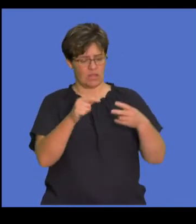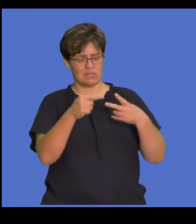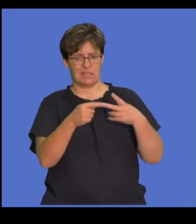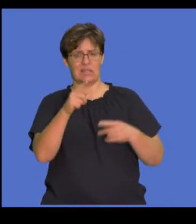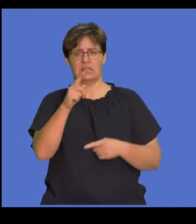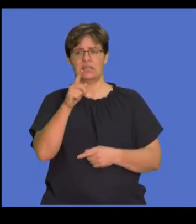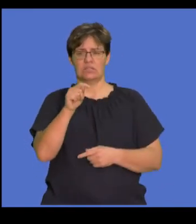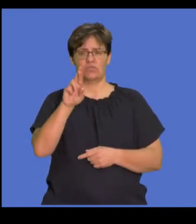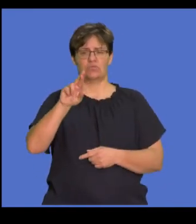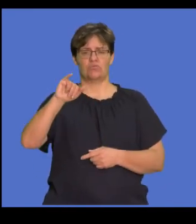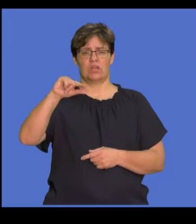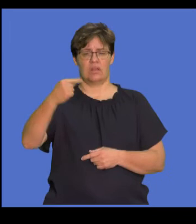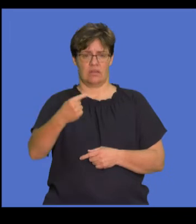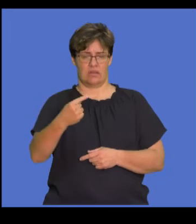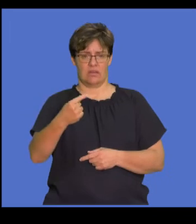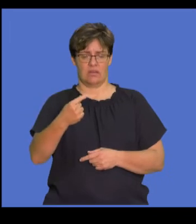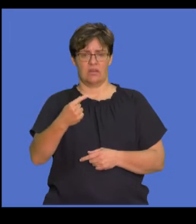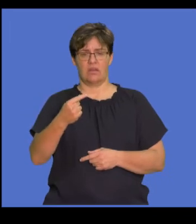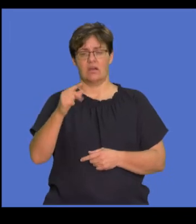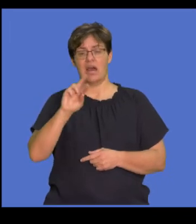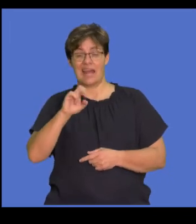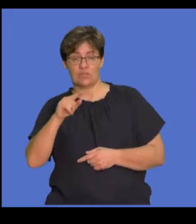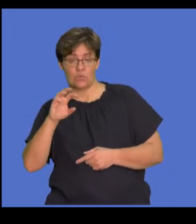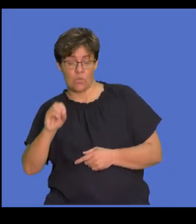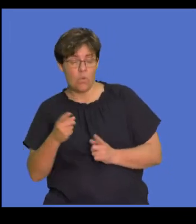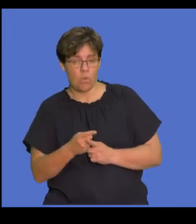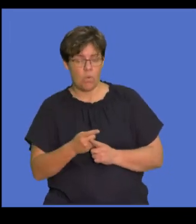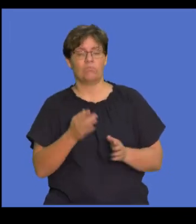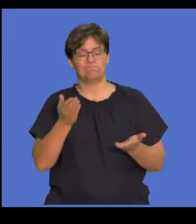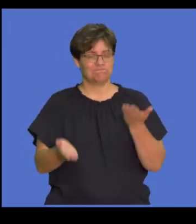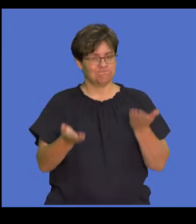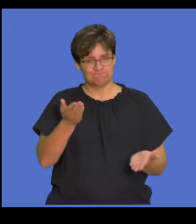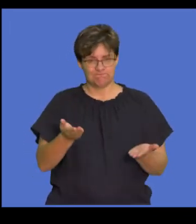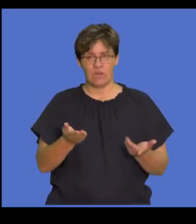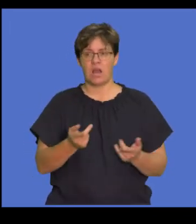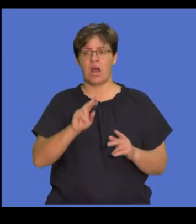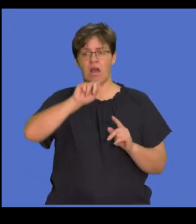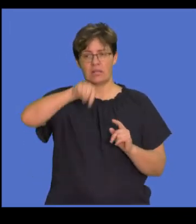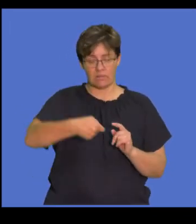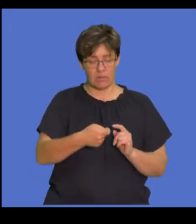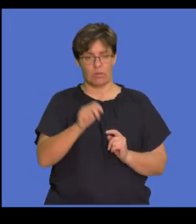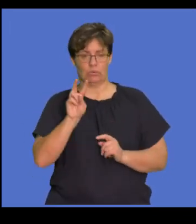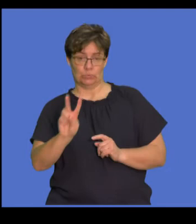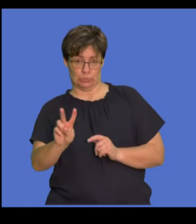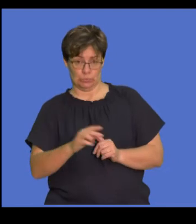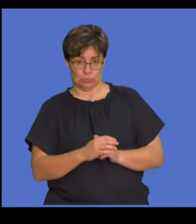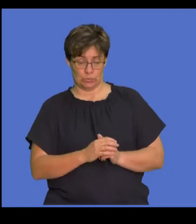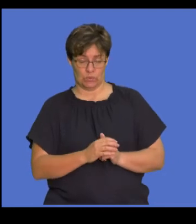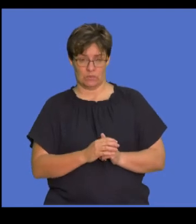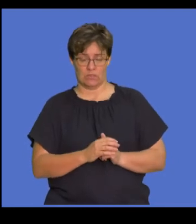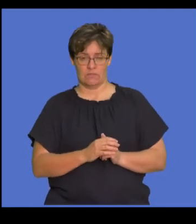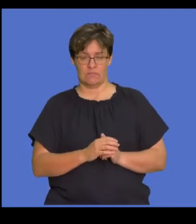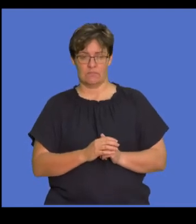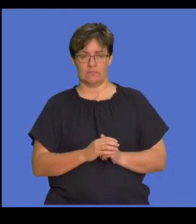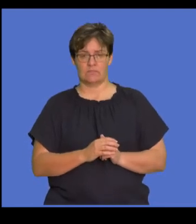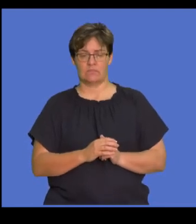following trig ratios rounded off to 2 decimal places. So now immediately I see rounded off to 2